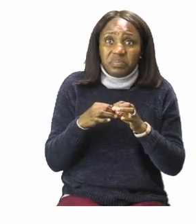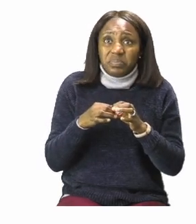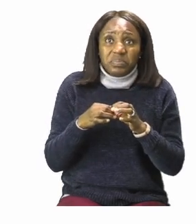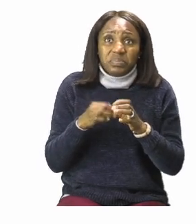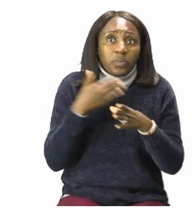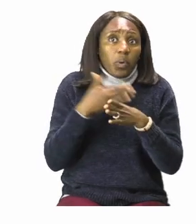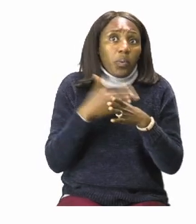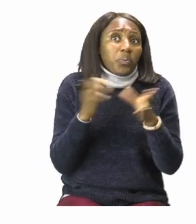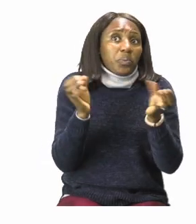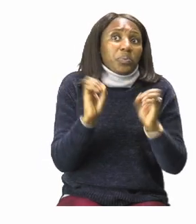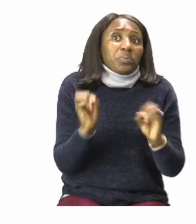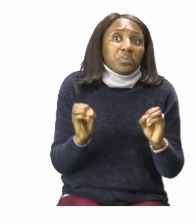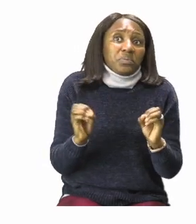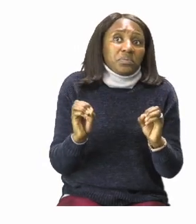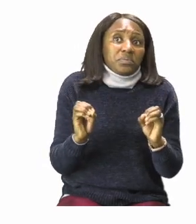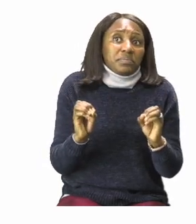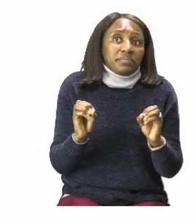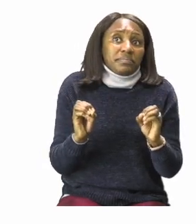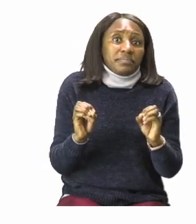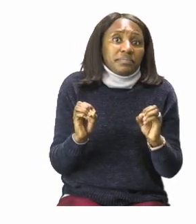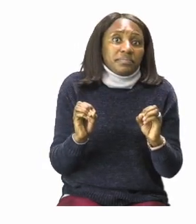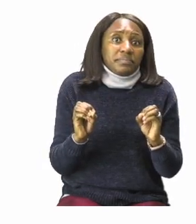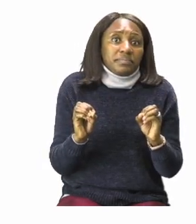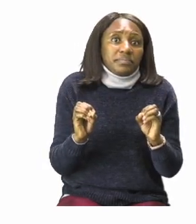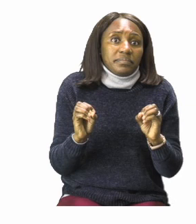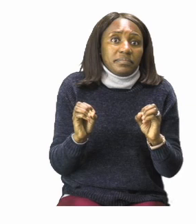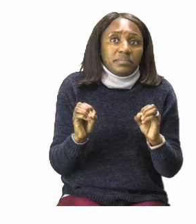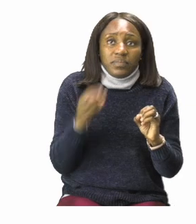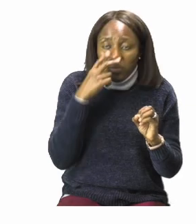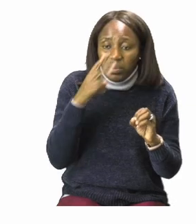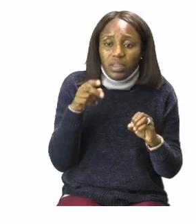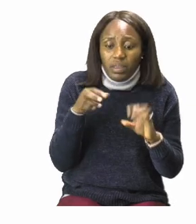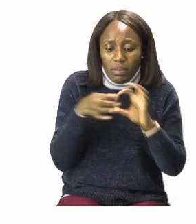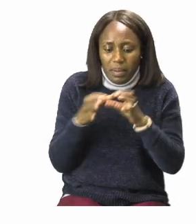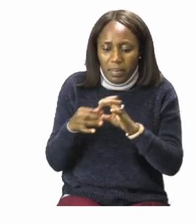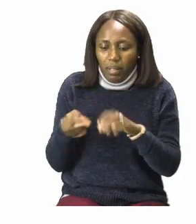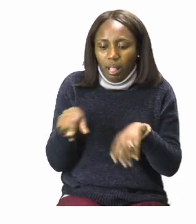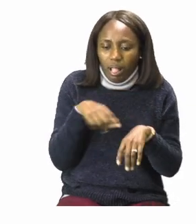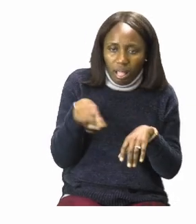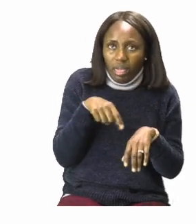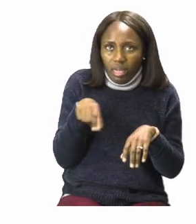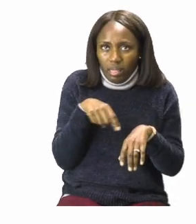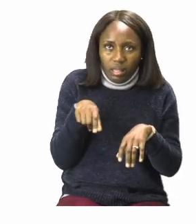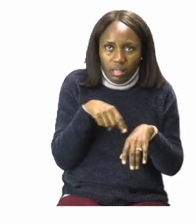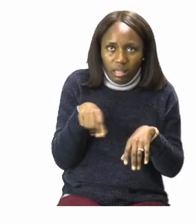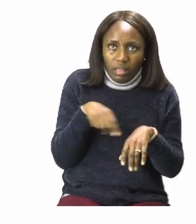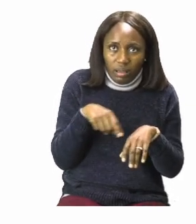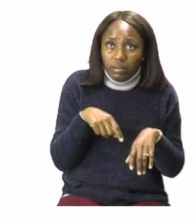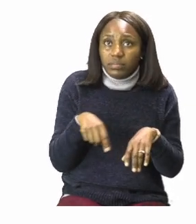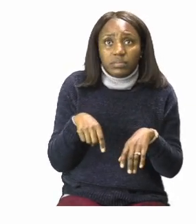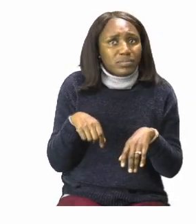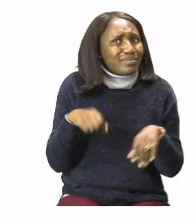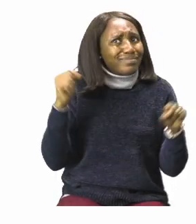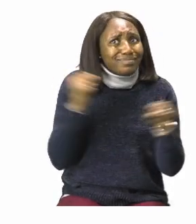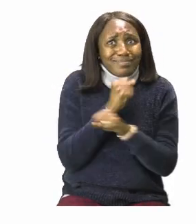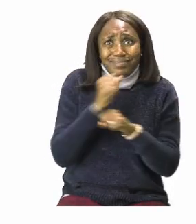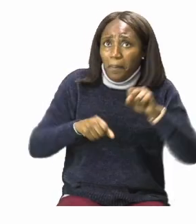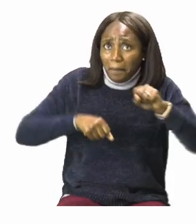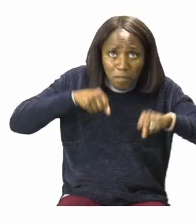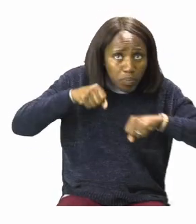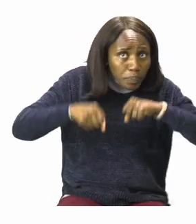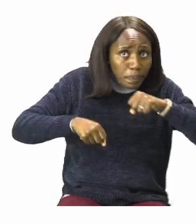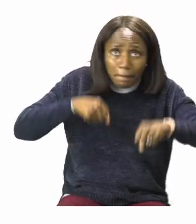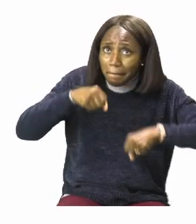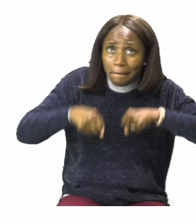at the bottom, you can see that the chain is dangling, or rather hanging. This makes it very, very difficult for